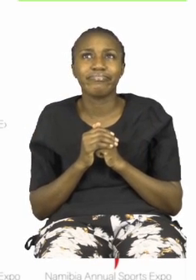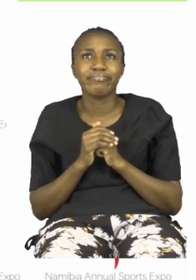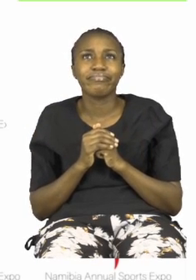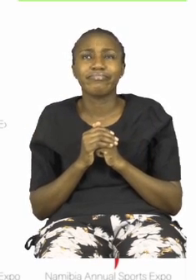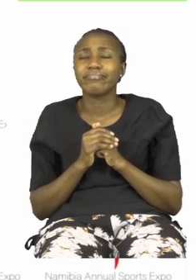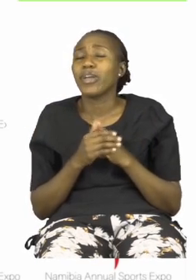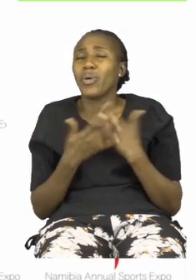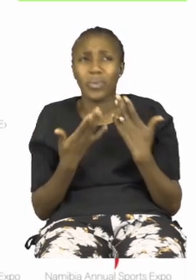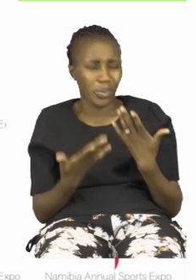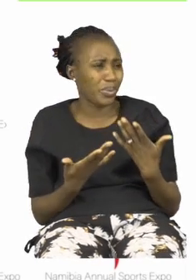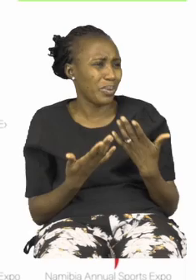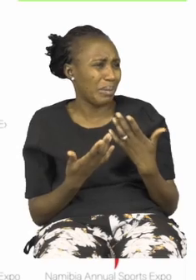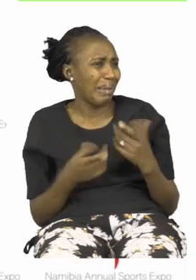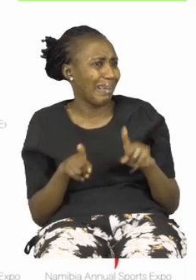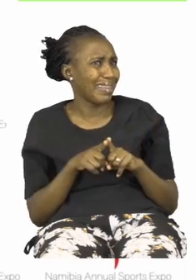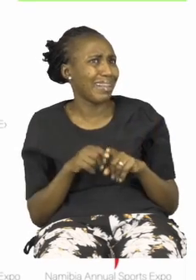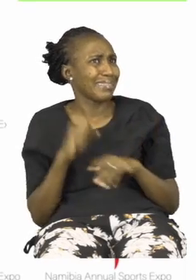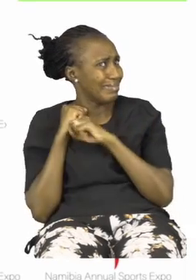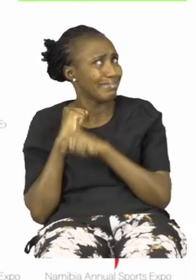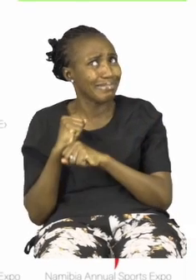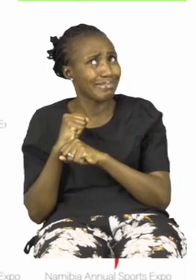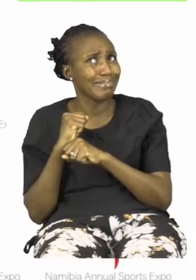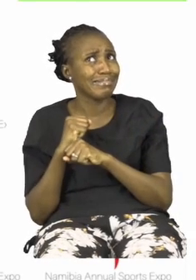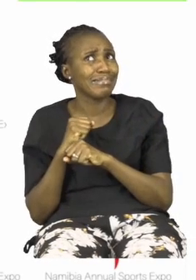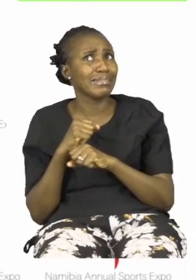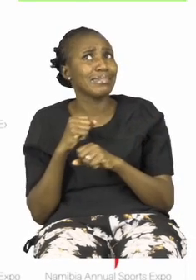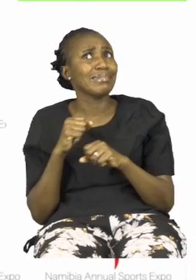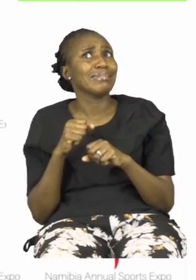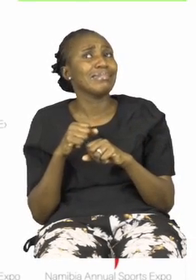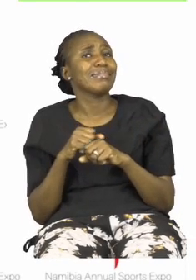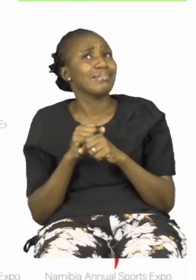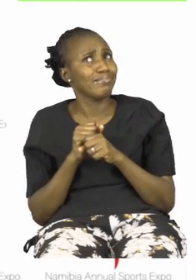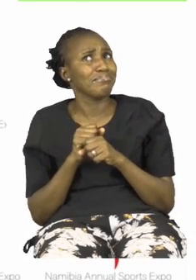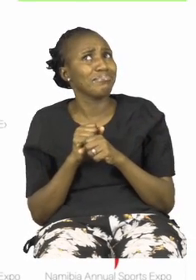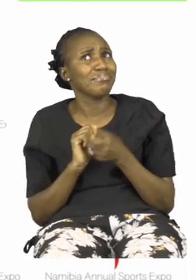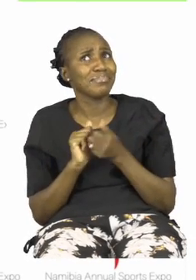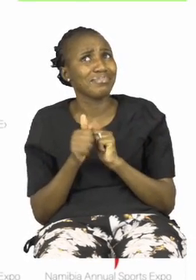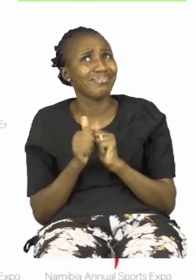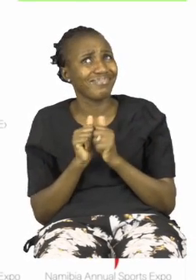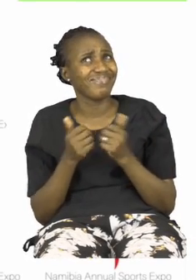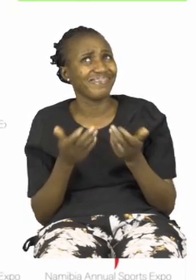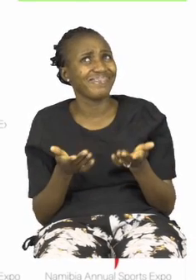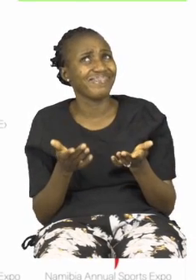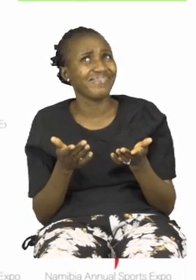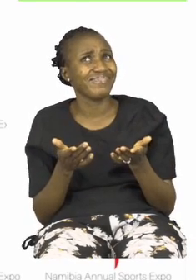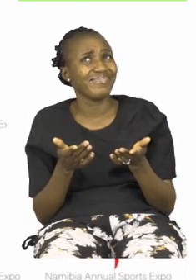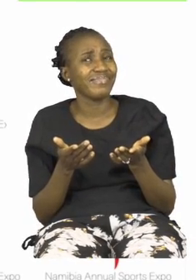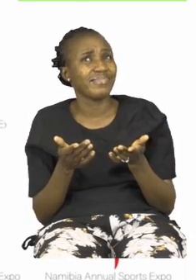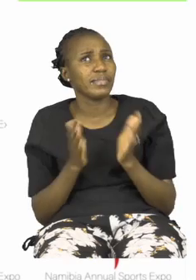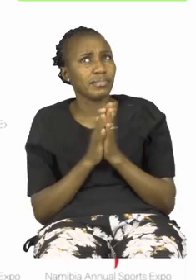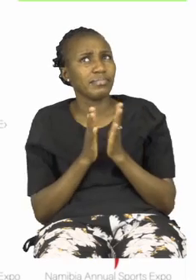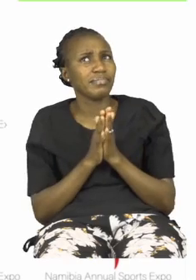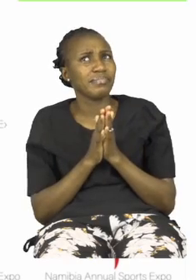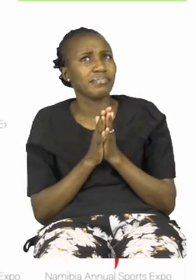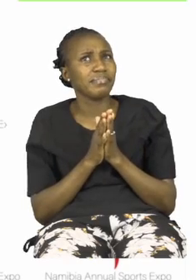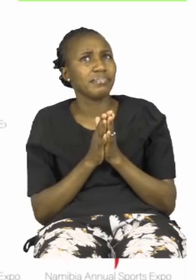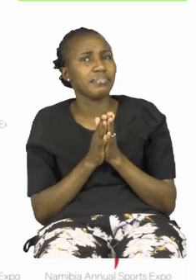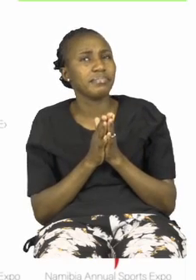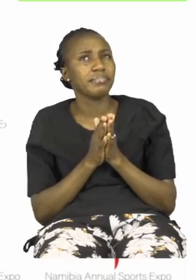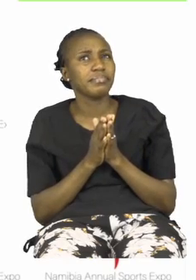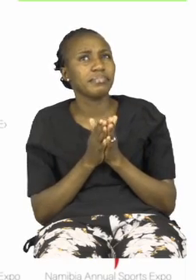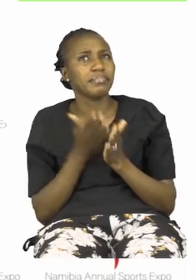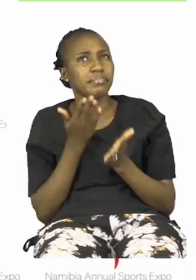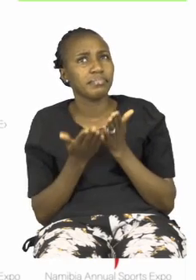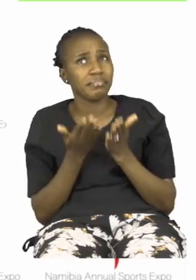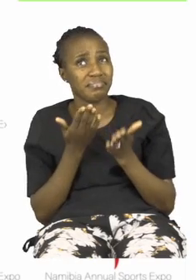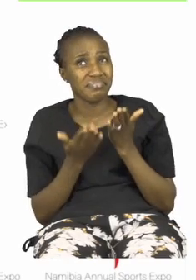like a very addictive sport. Okay, but just quickly, maybe you can just talk about, if we haven't